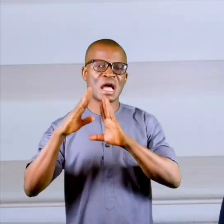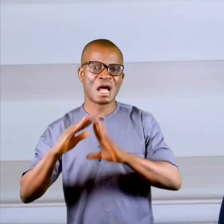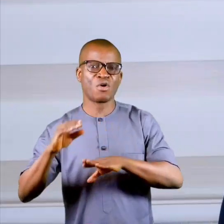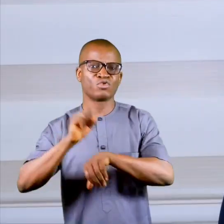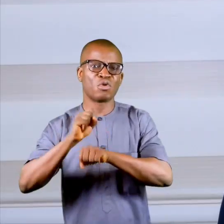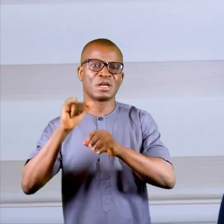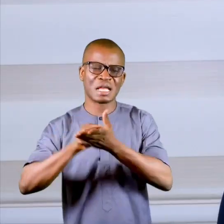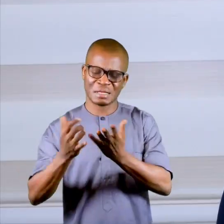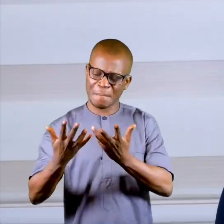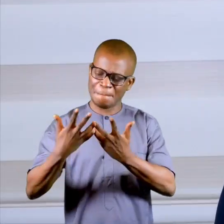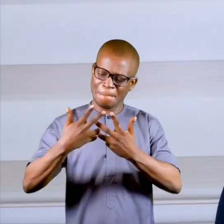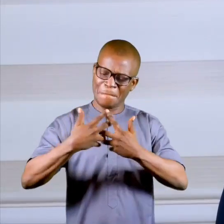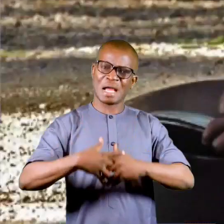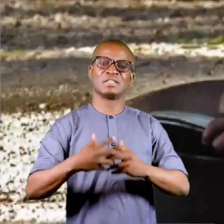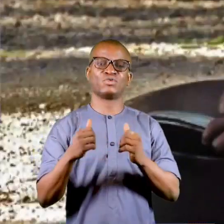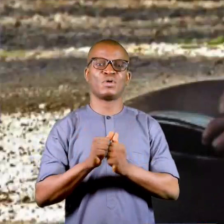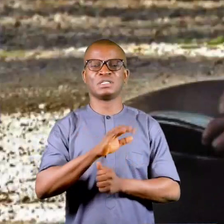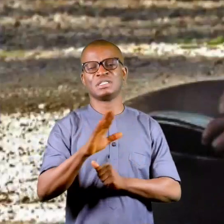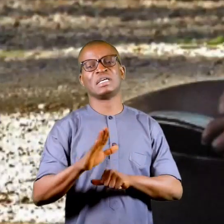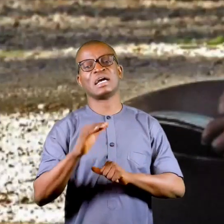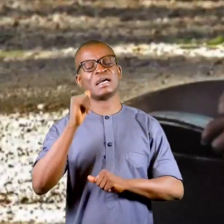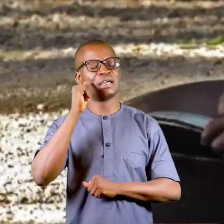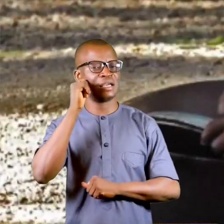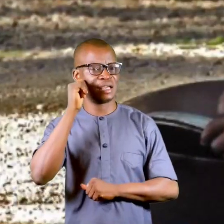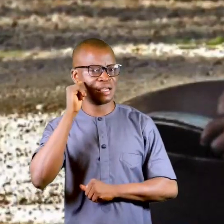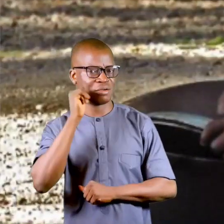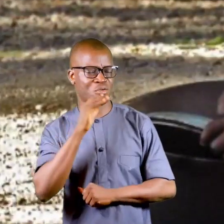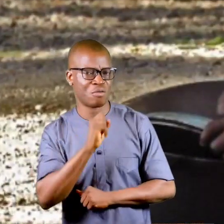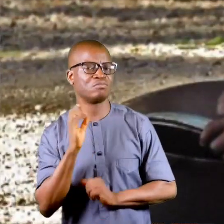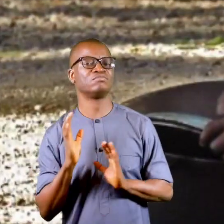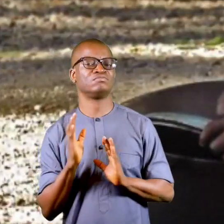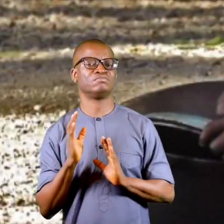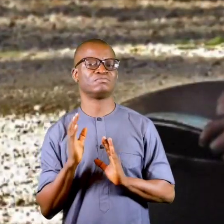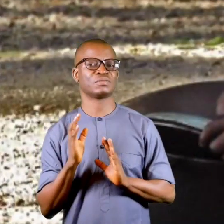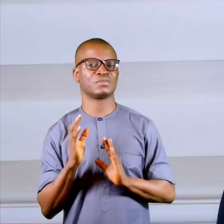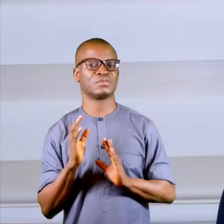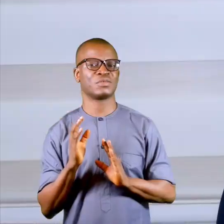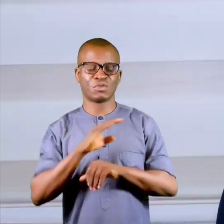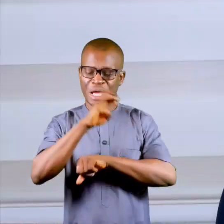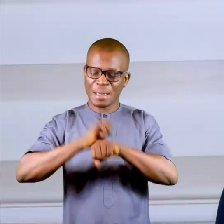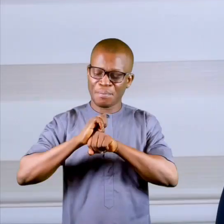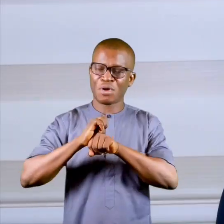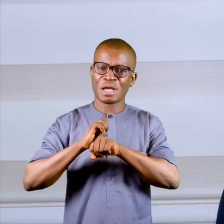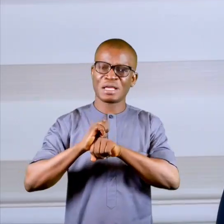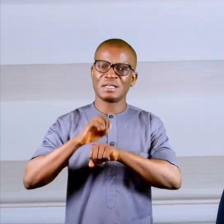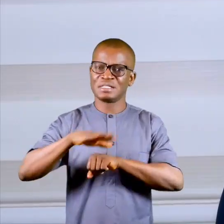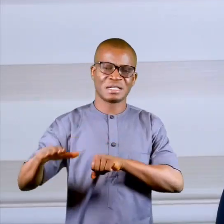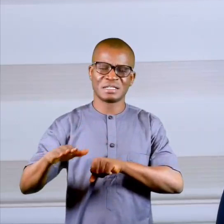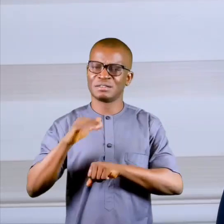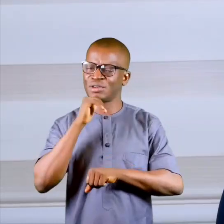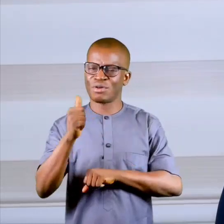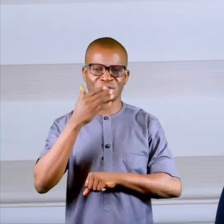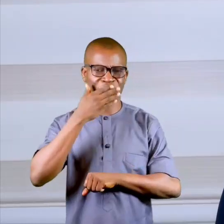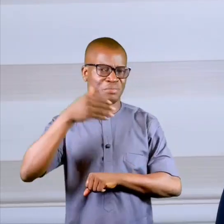Employers of labor need to know that that child needs to develop appropriately. So employing that child is not